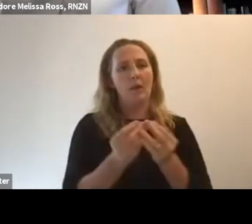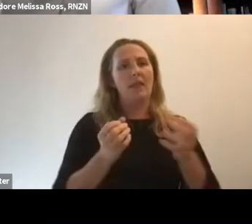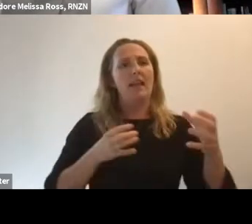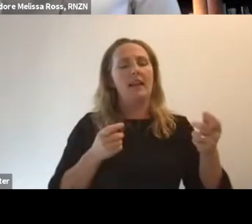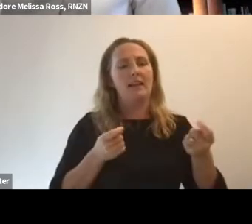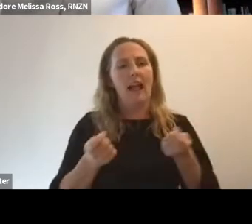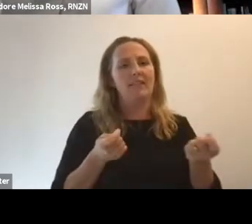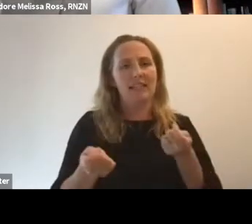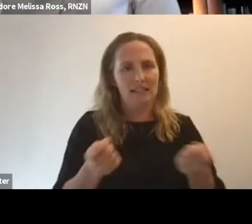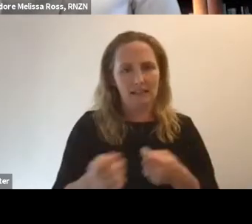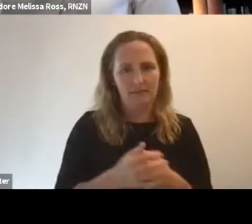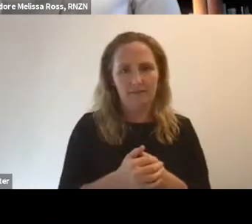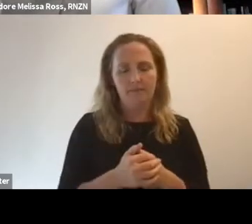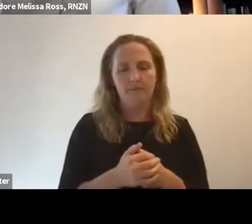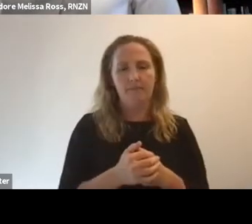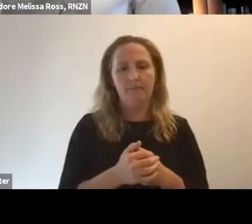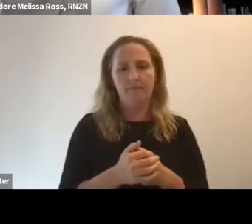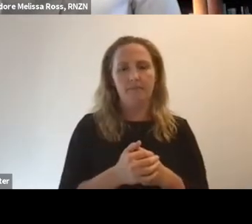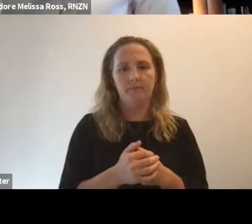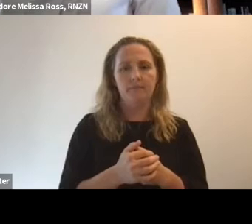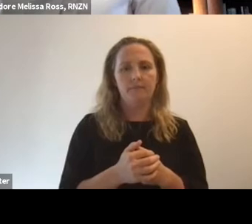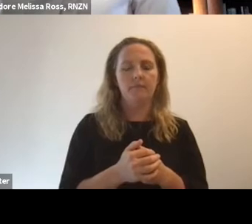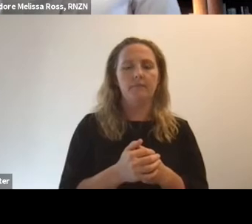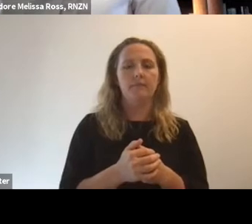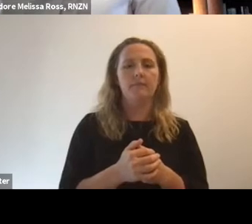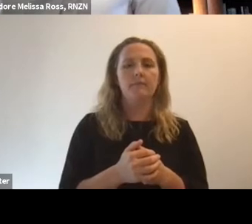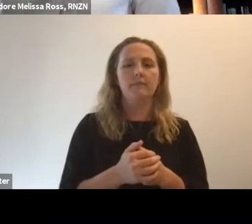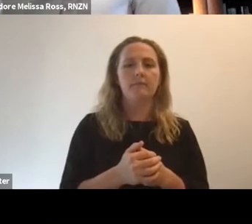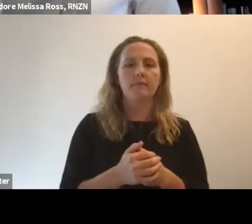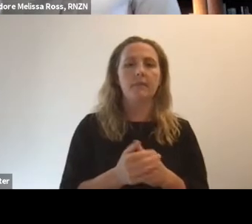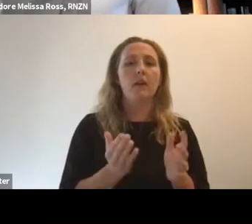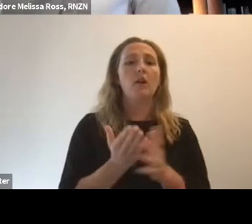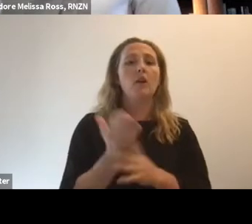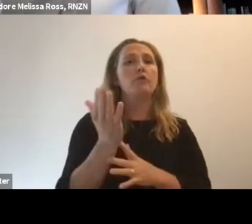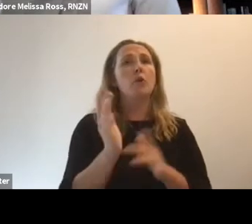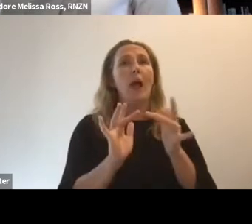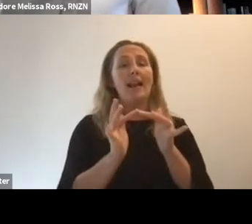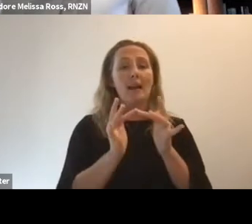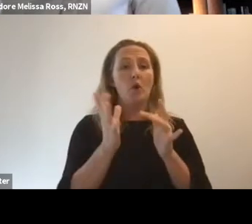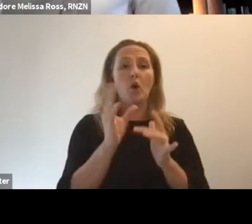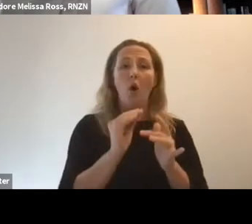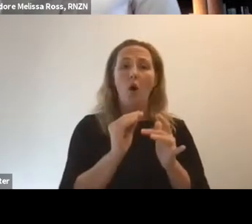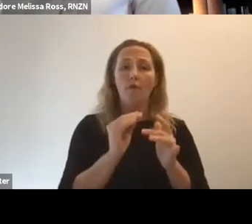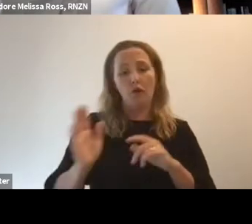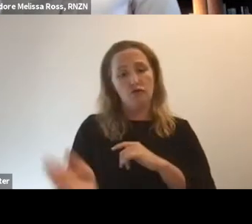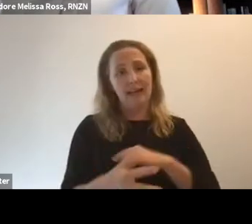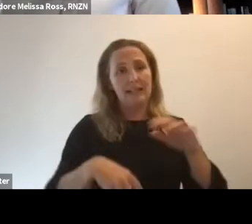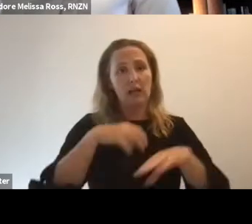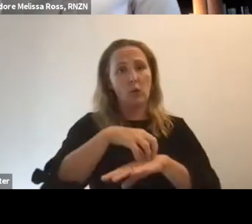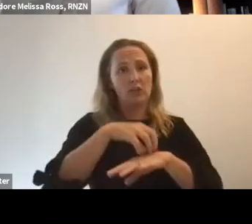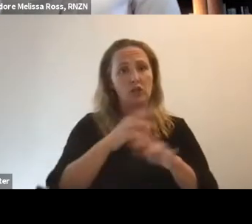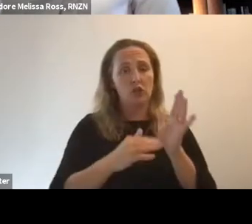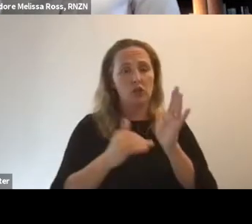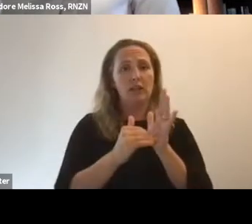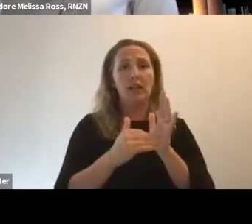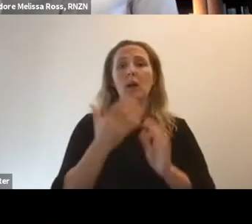situation where through a network of cricket associations across New Zealand, we have about 31 associations and a total